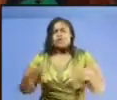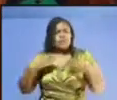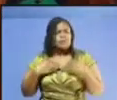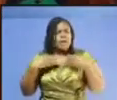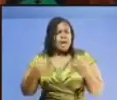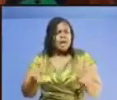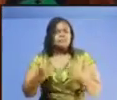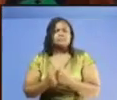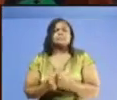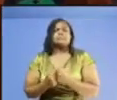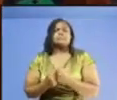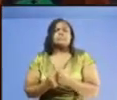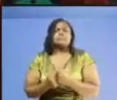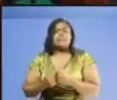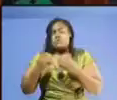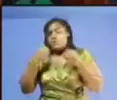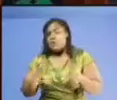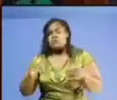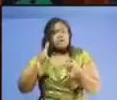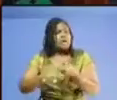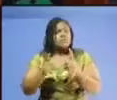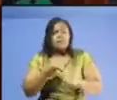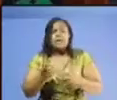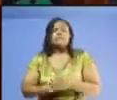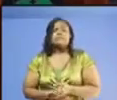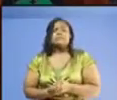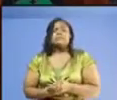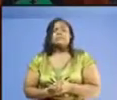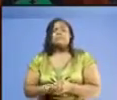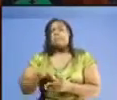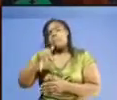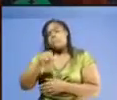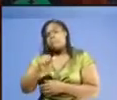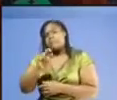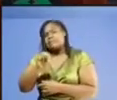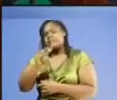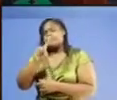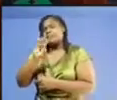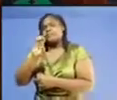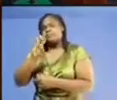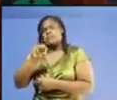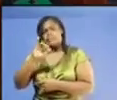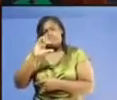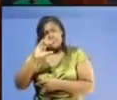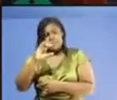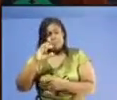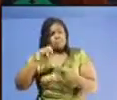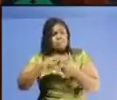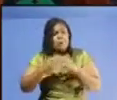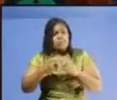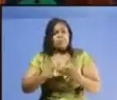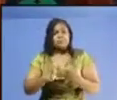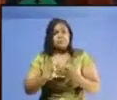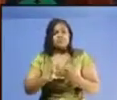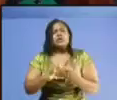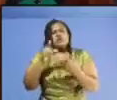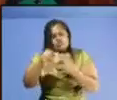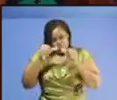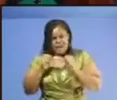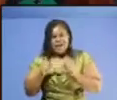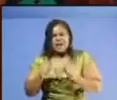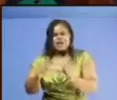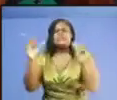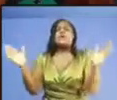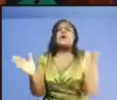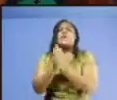loss of your friends, pandemic problems. You can still have a praise, but it has got to be